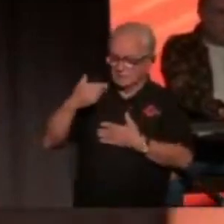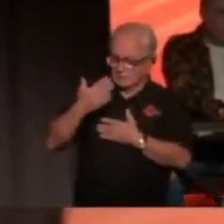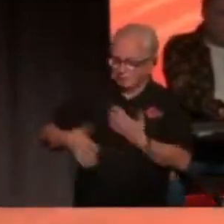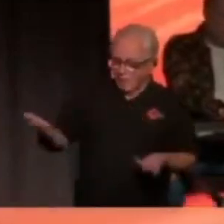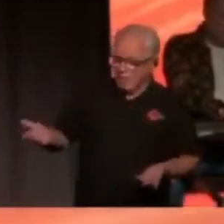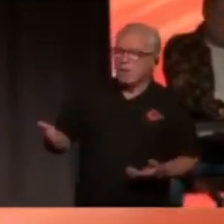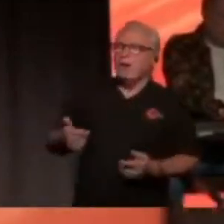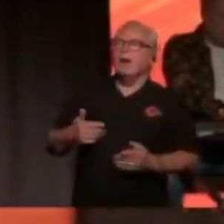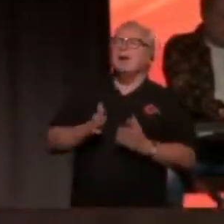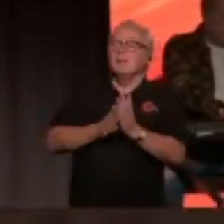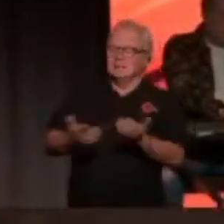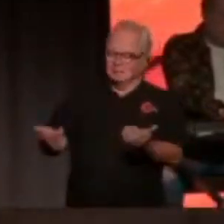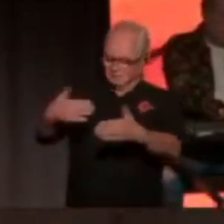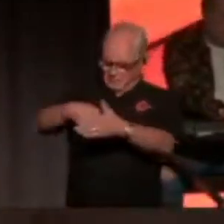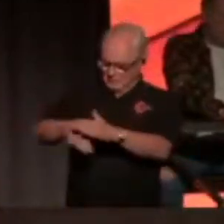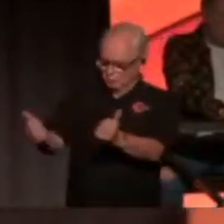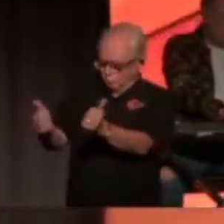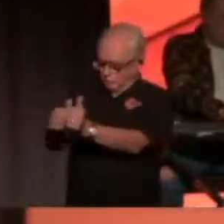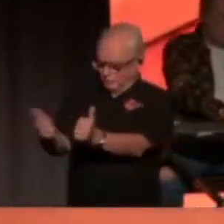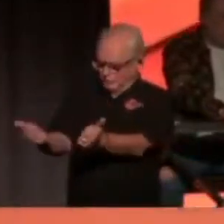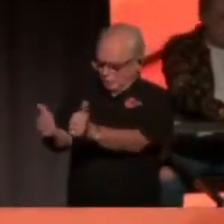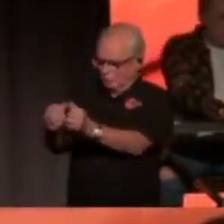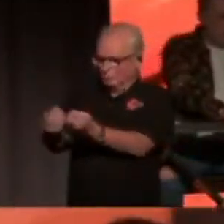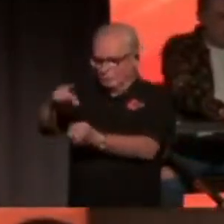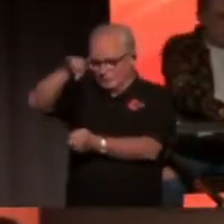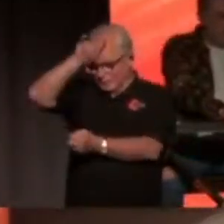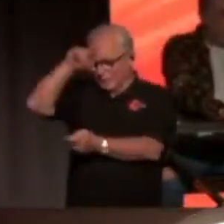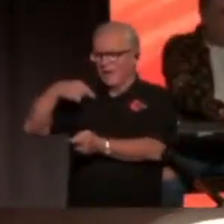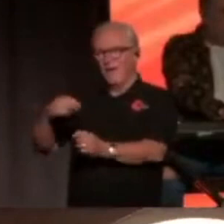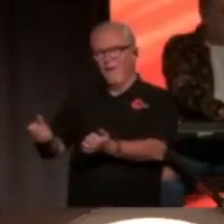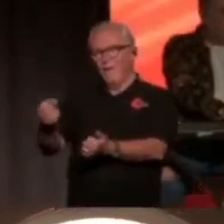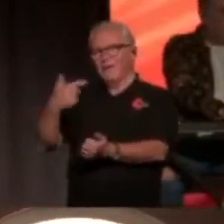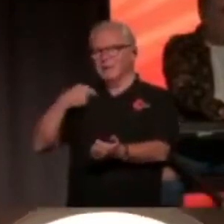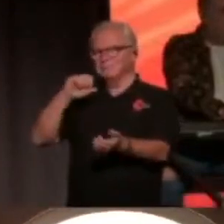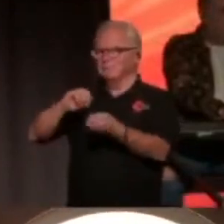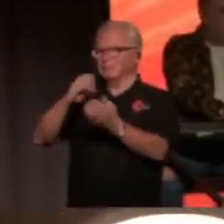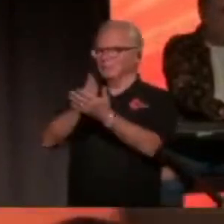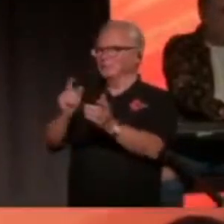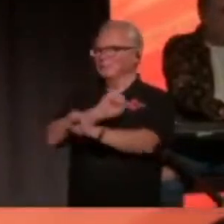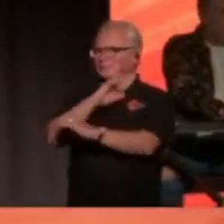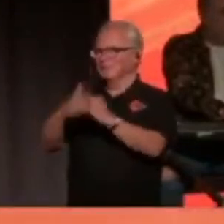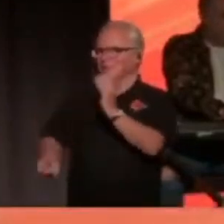And you brought yourself into agreement. And Satan's agreeing with you. Okay, I'll make sure of that.